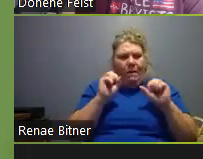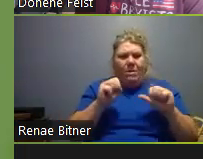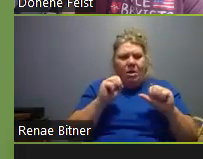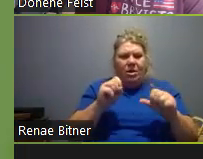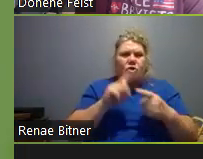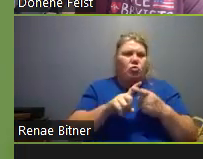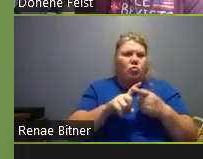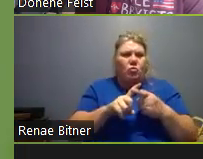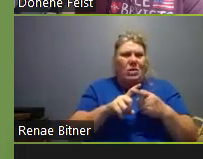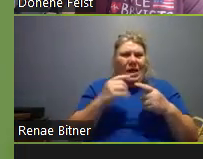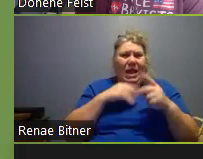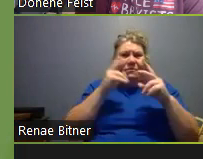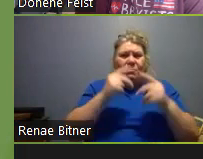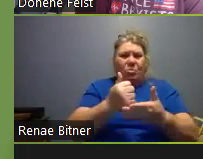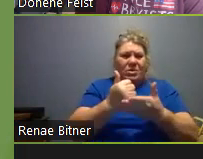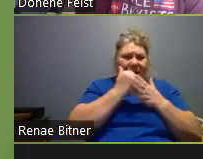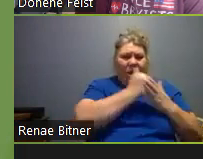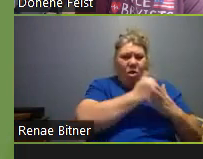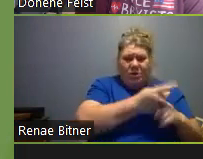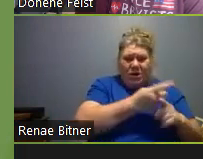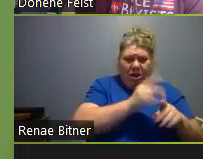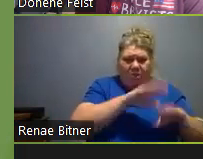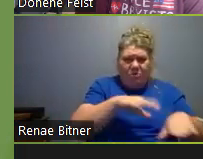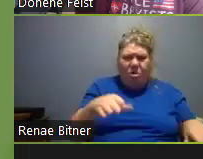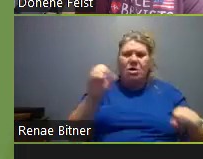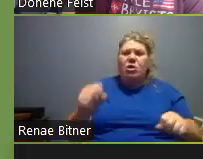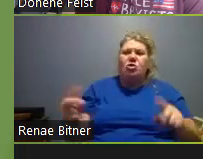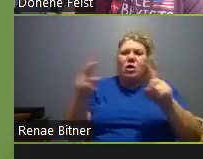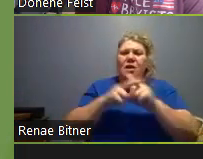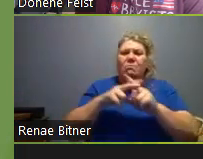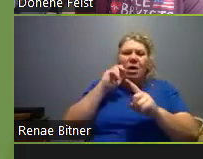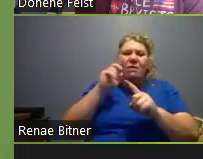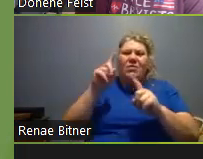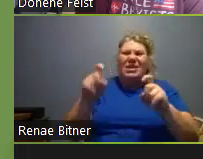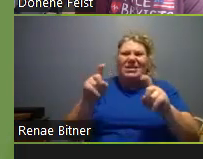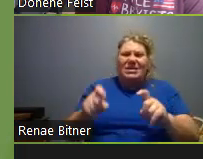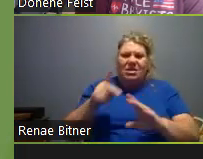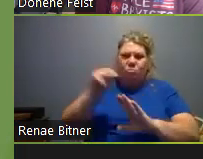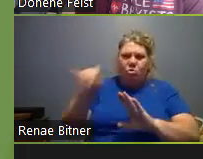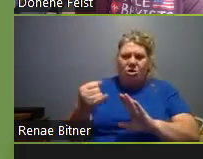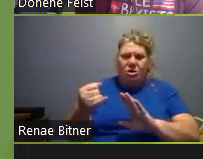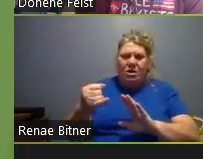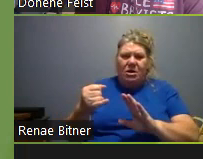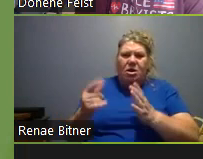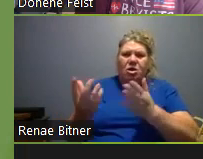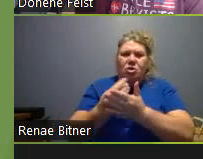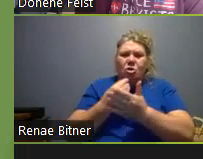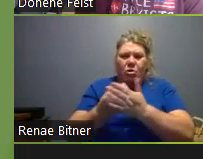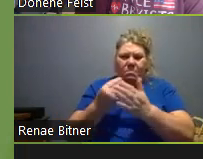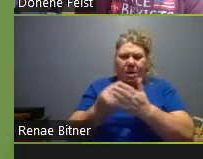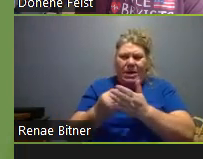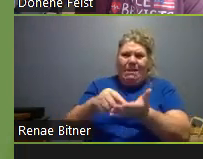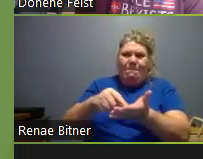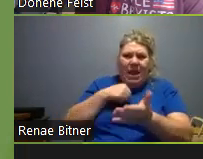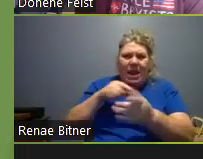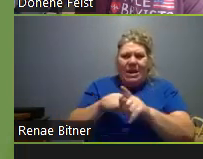someone help with the care of your child, you can apply for this pilot project to get paid as a caregiver